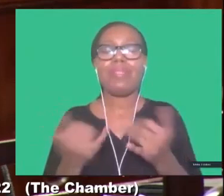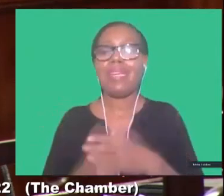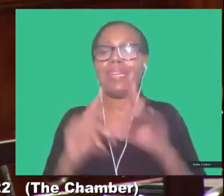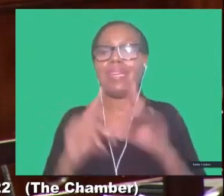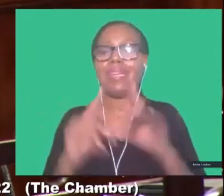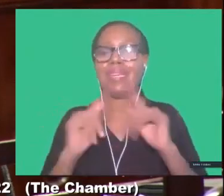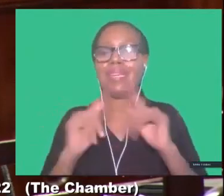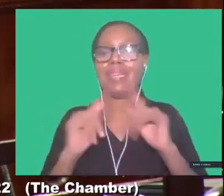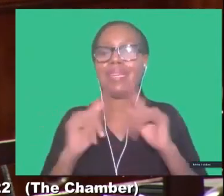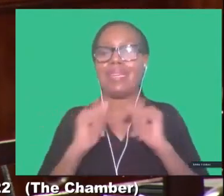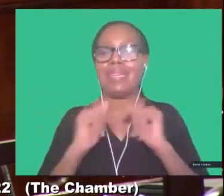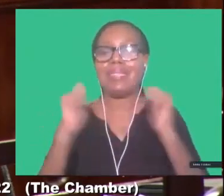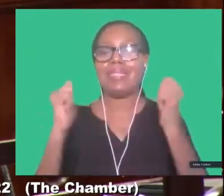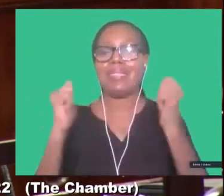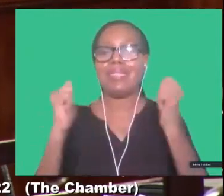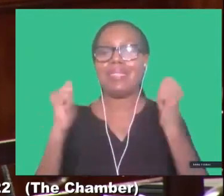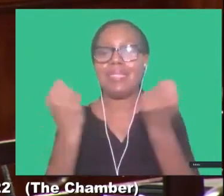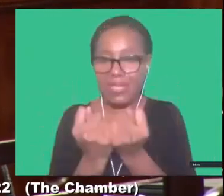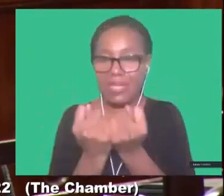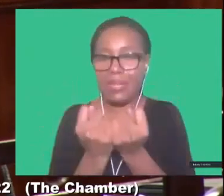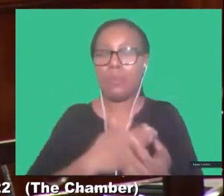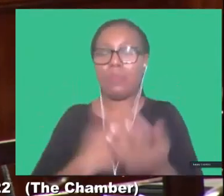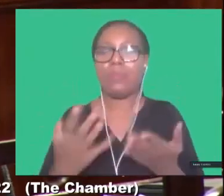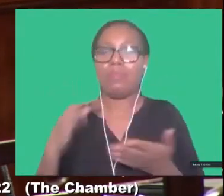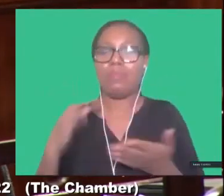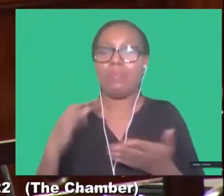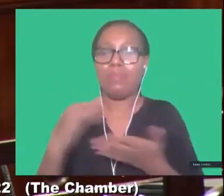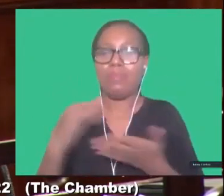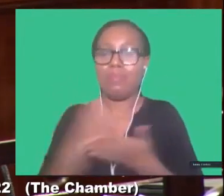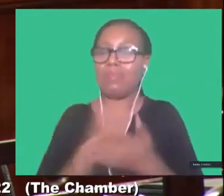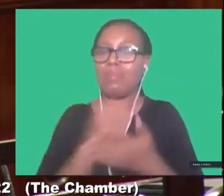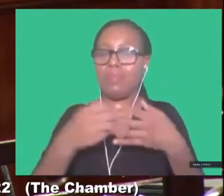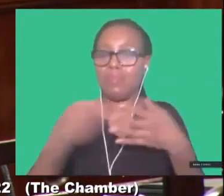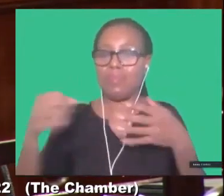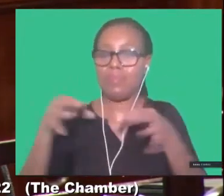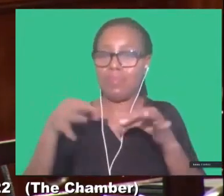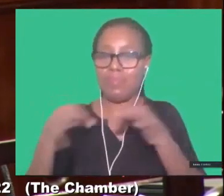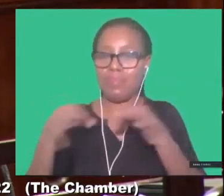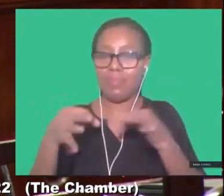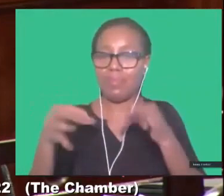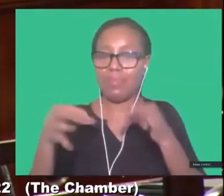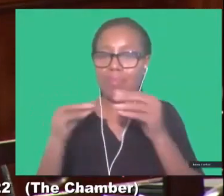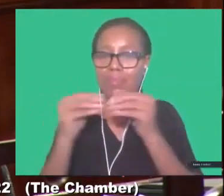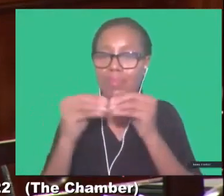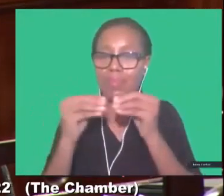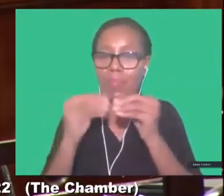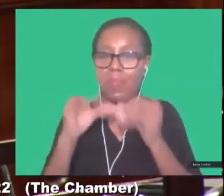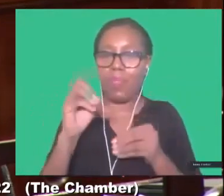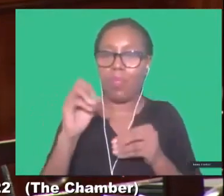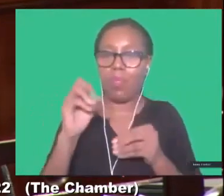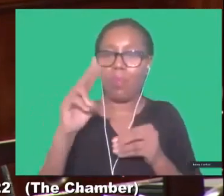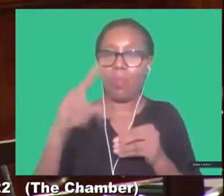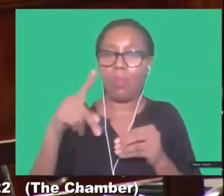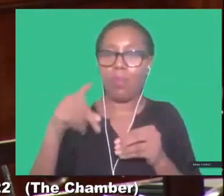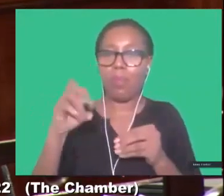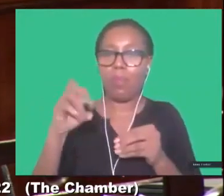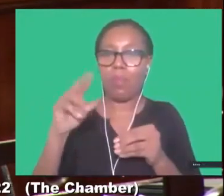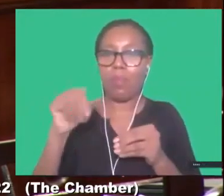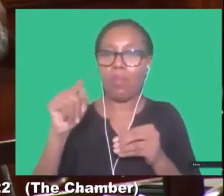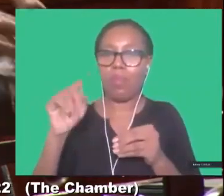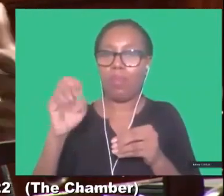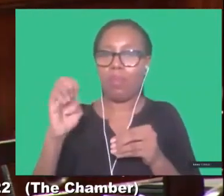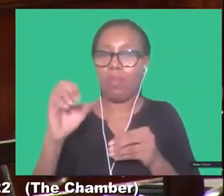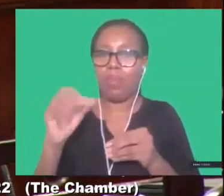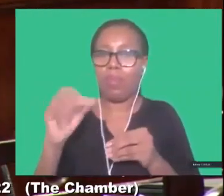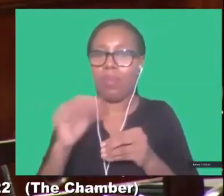more in terms of what is being done at the Corporate Affairs Department